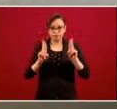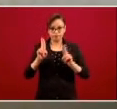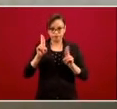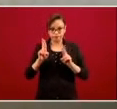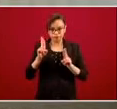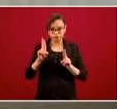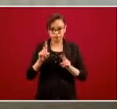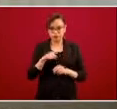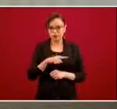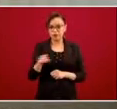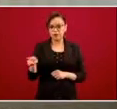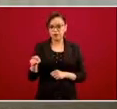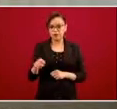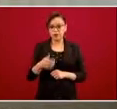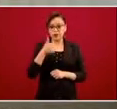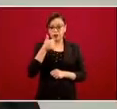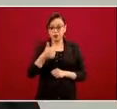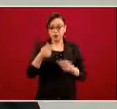vote.